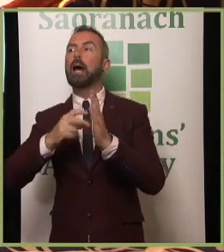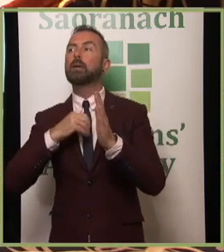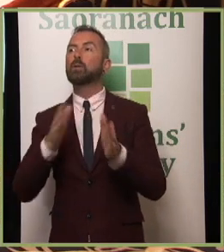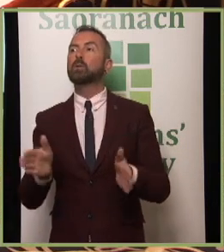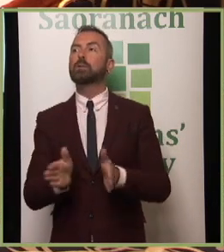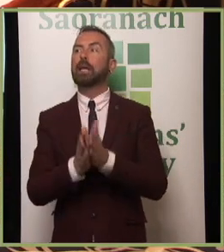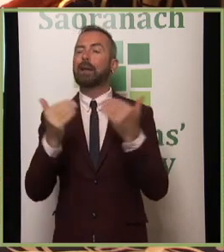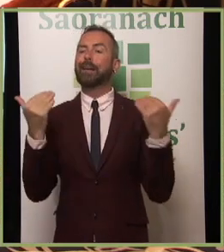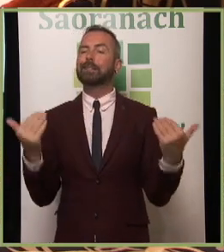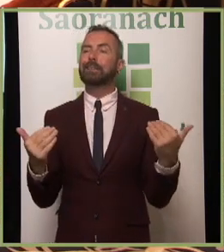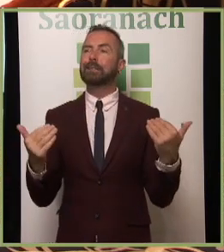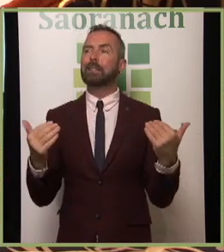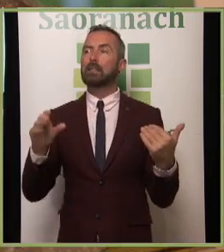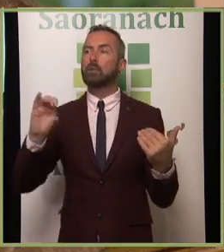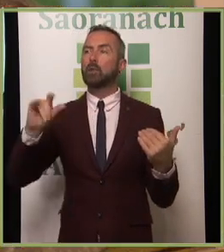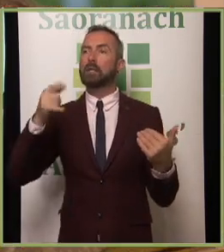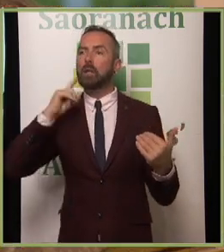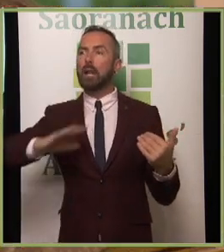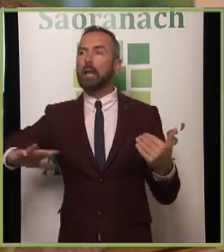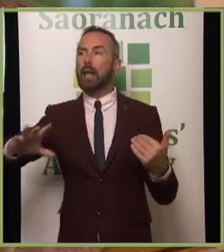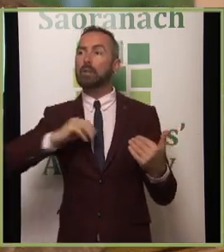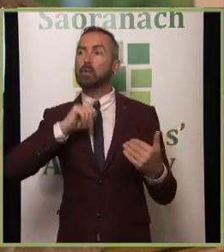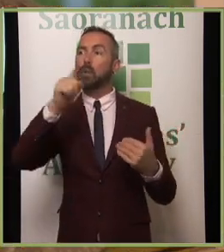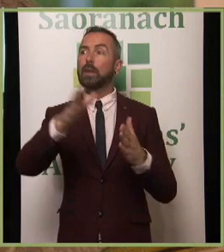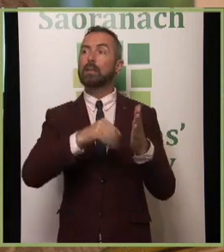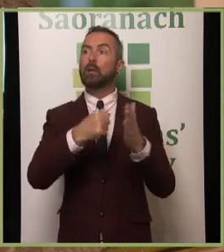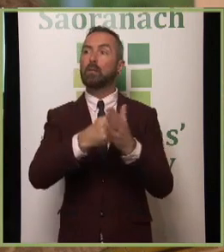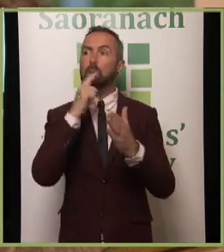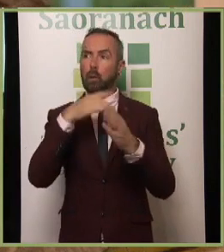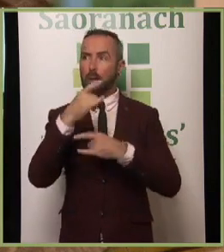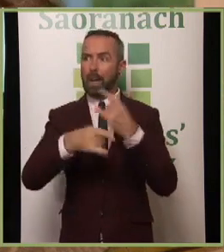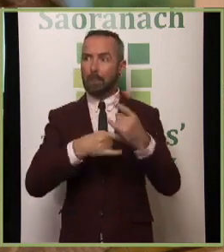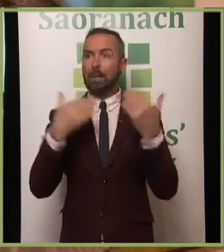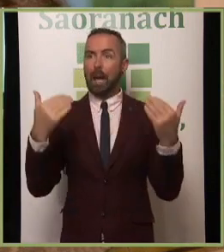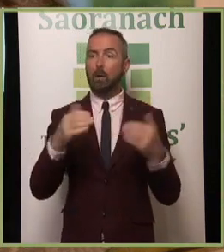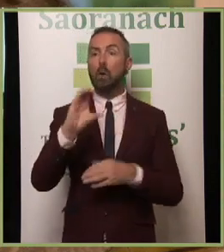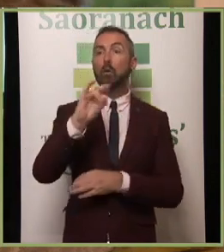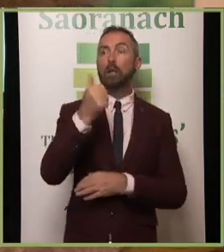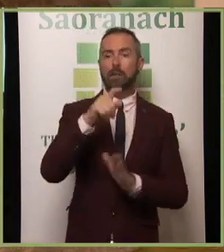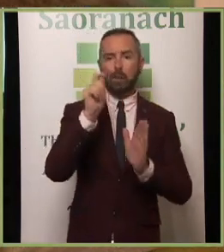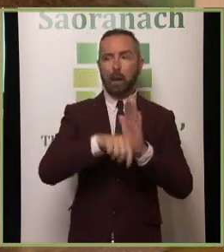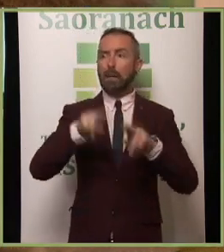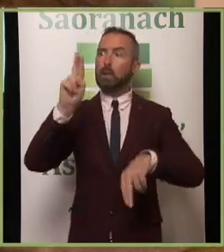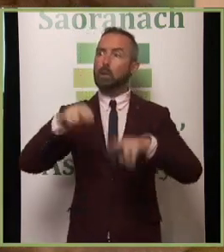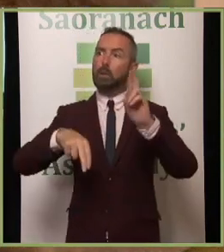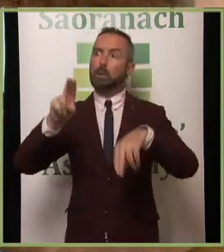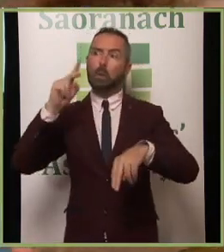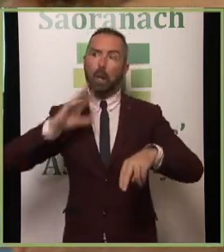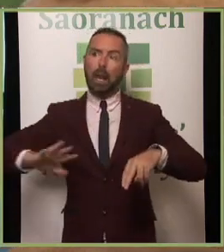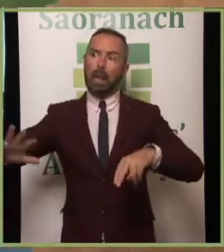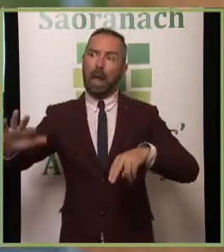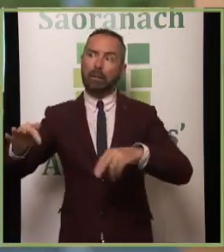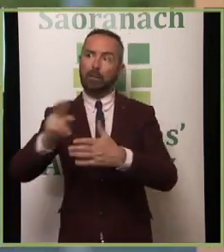any existing Quilcha land to this company. But what's going to happen is Quilcha is going to source new land for this